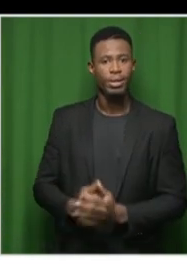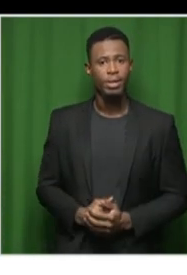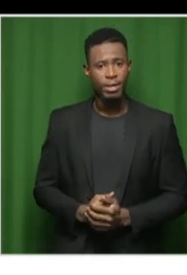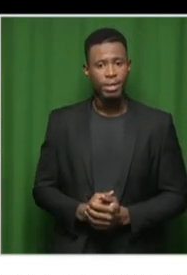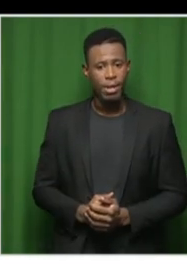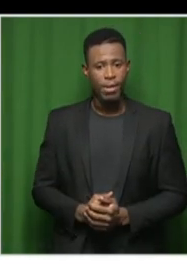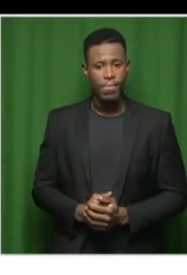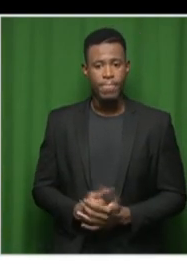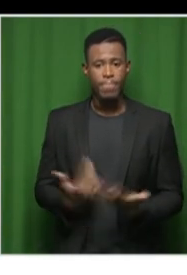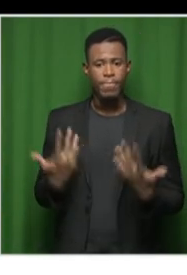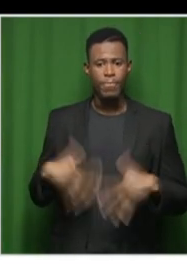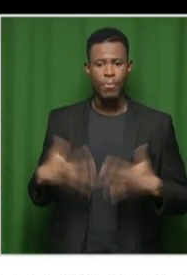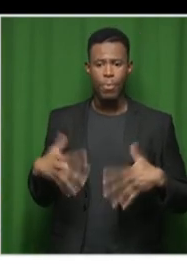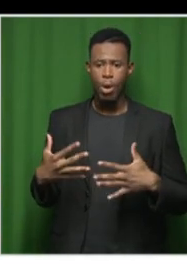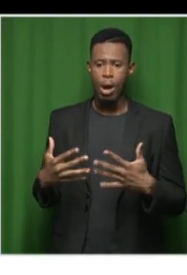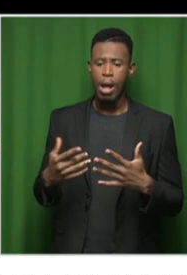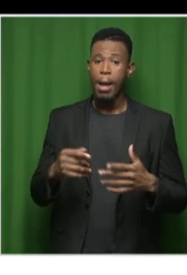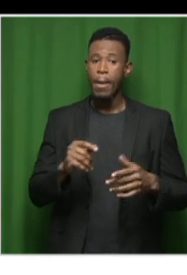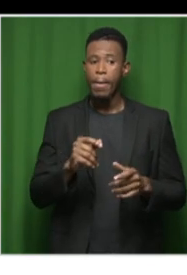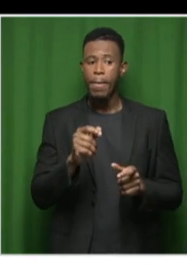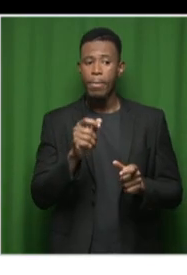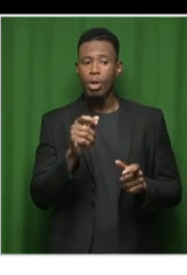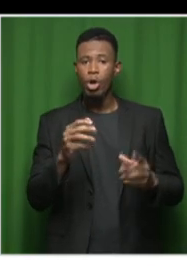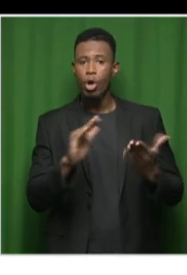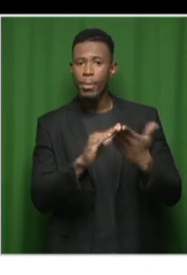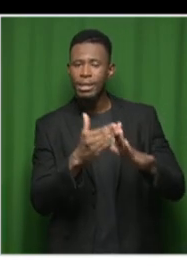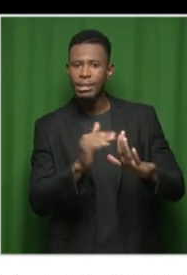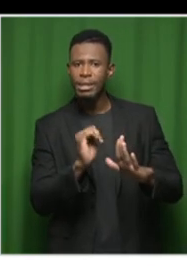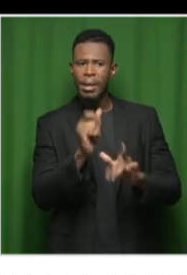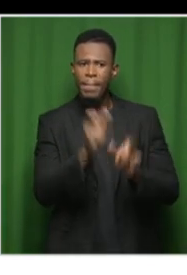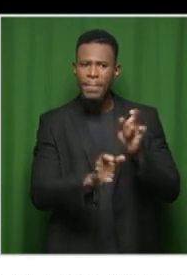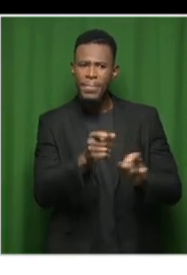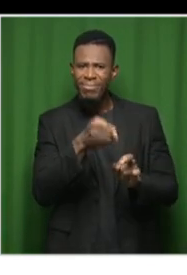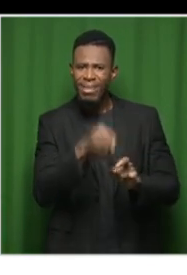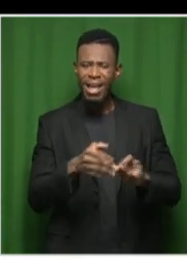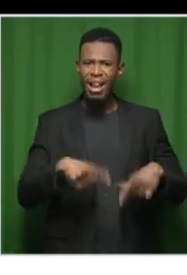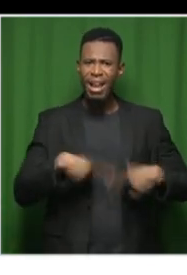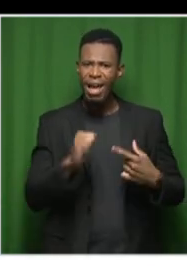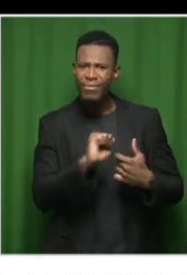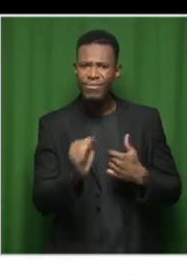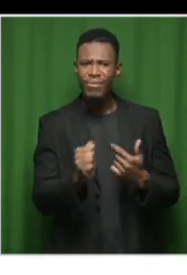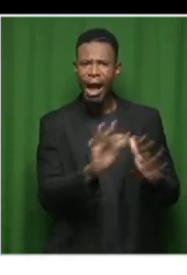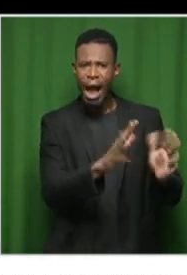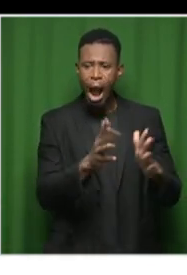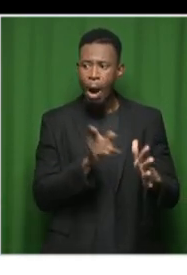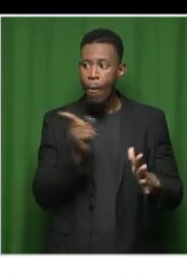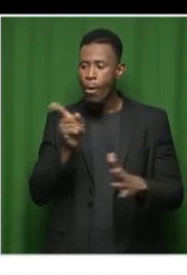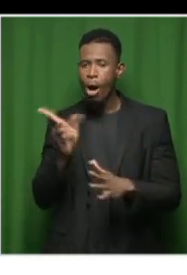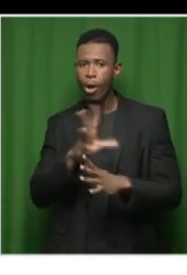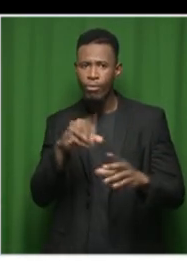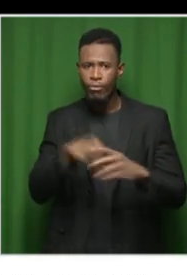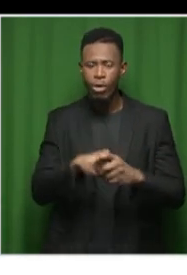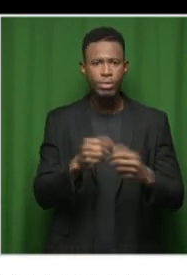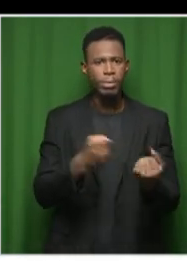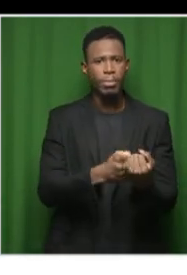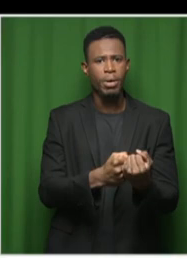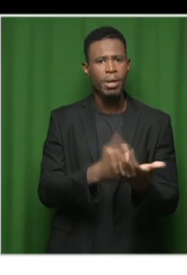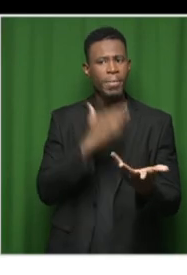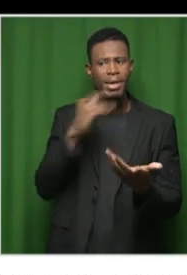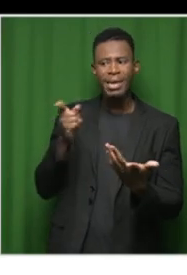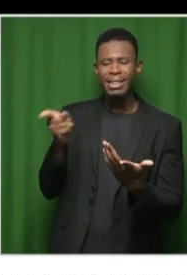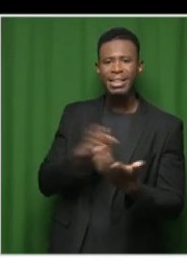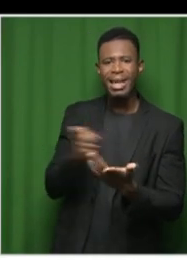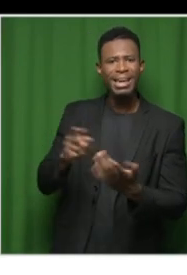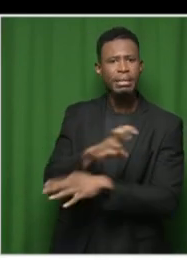They were fully involved in the lives of the communities. So they didn't need a petition